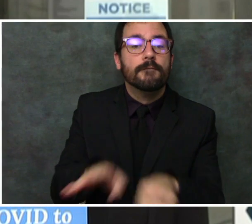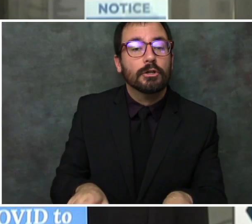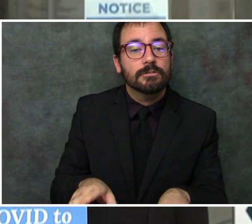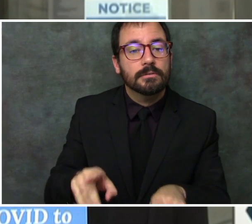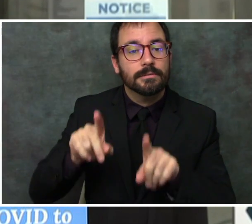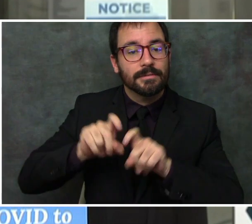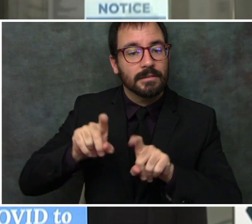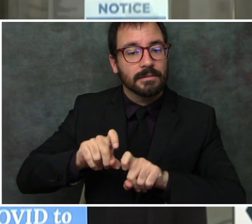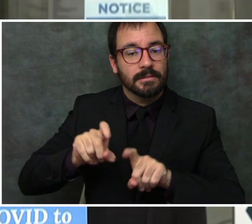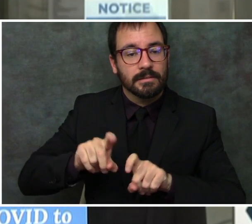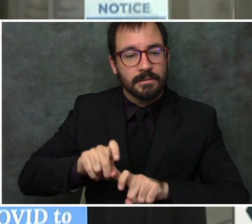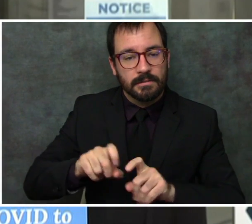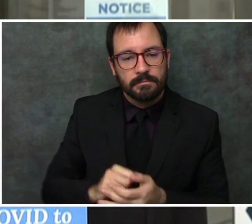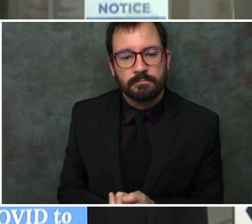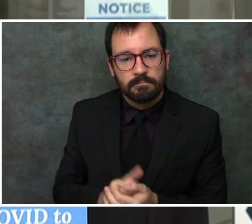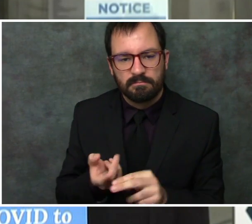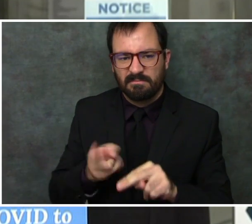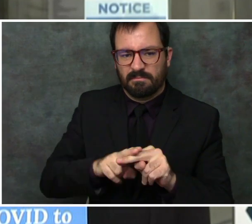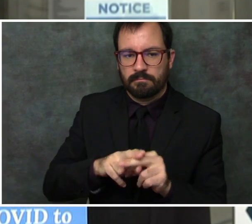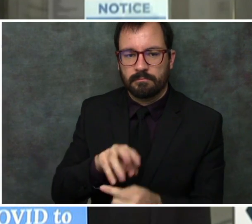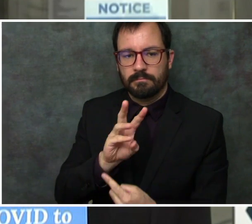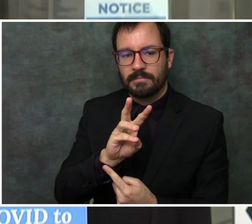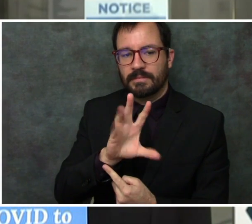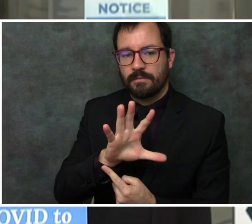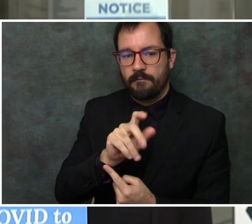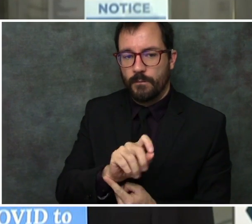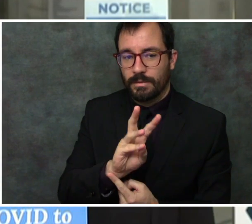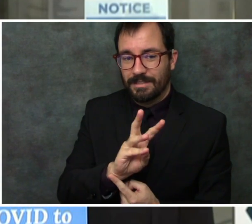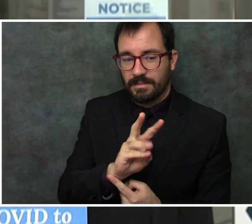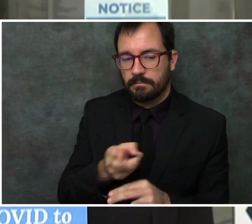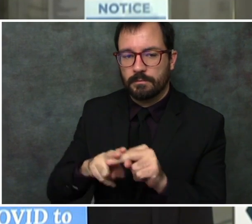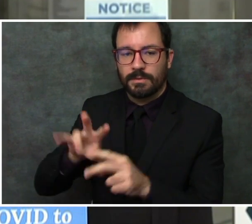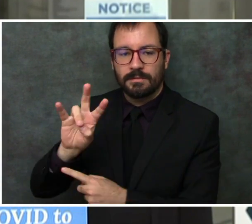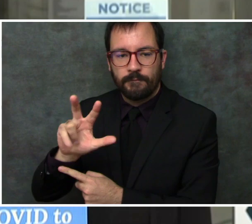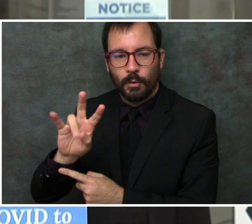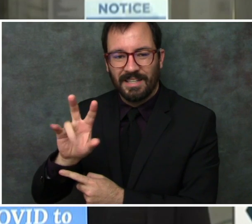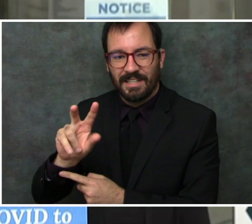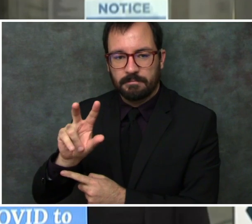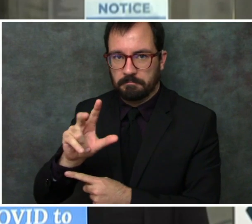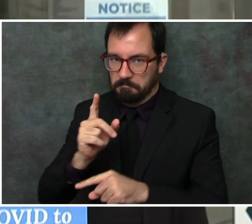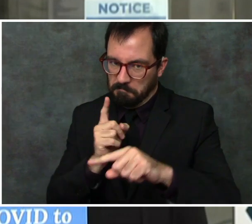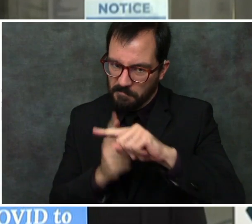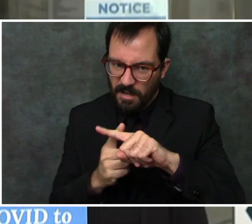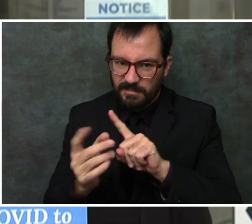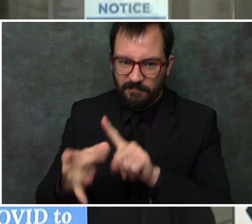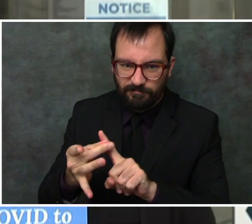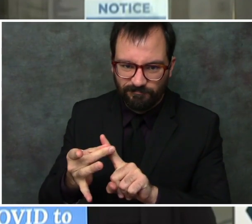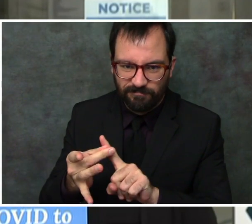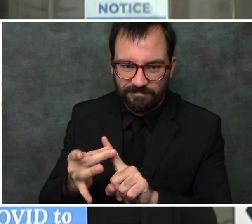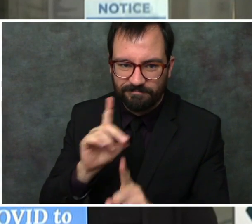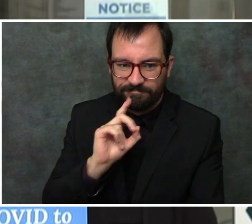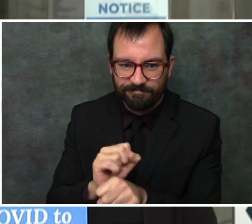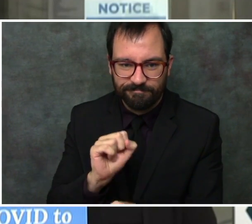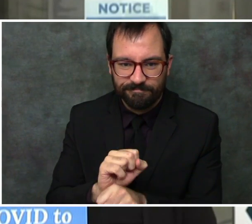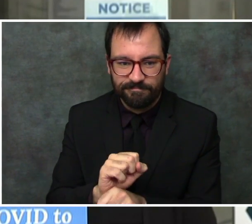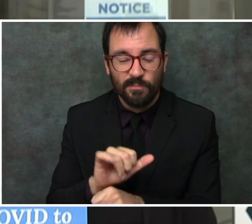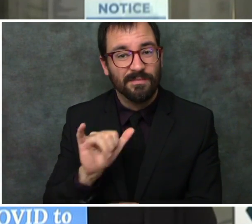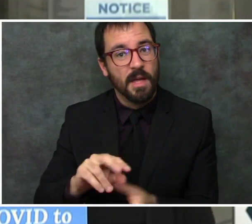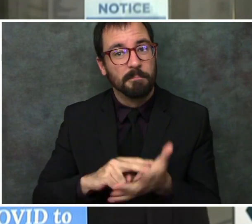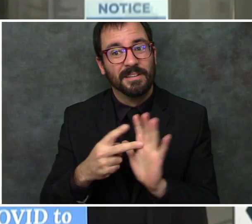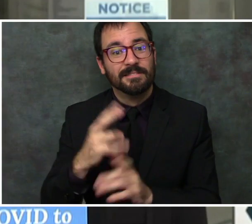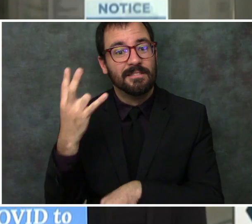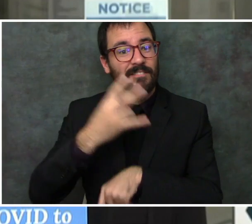increased from 65.6 to 73 positive tests per day. And that has created a 7-day moving average